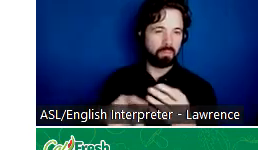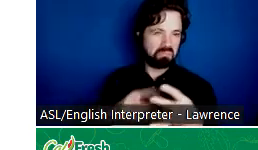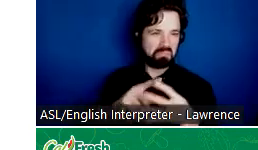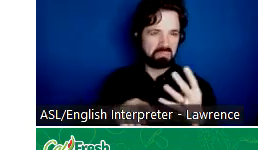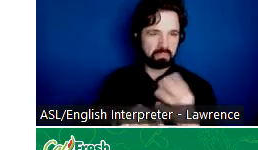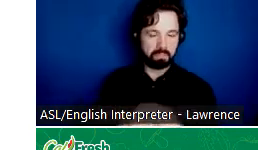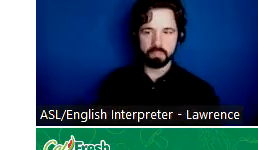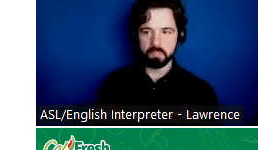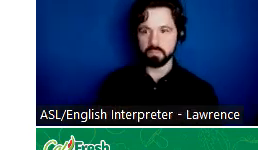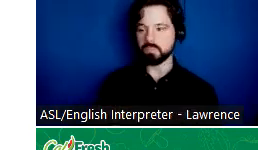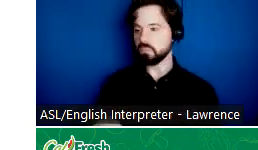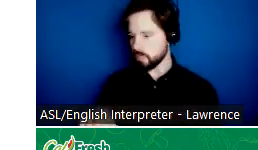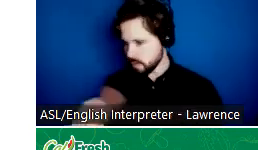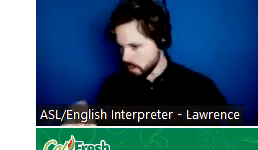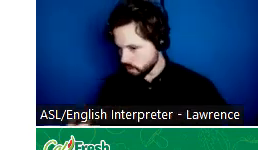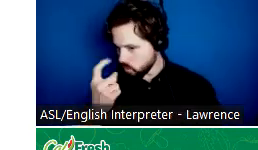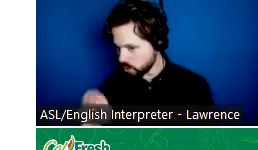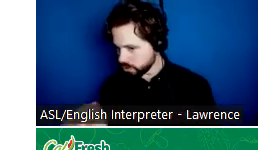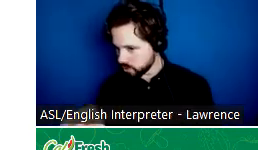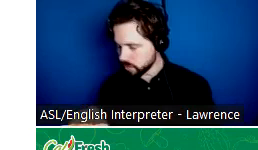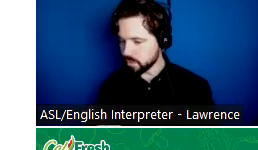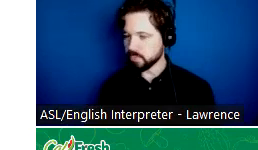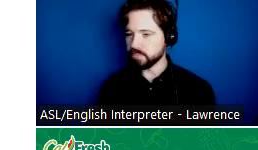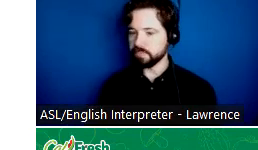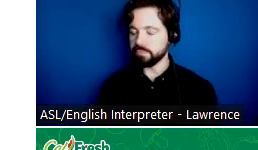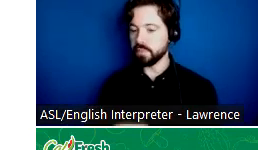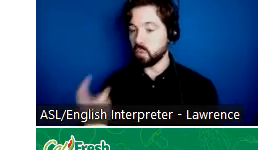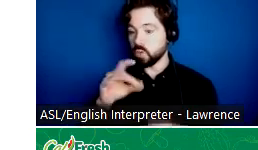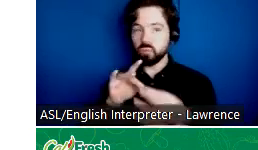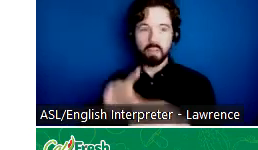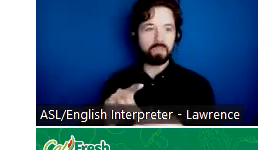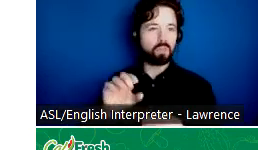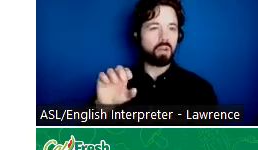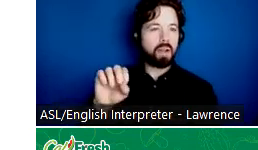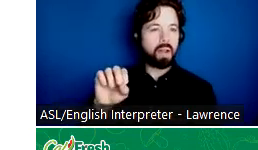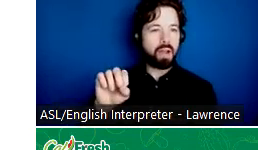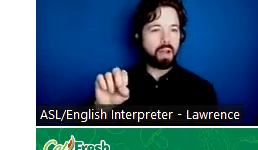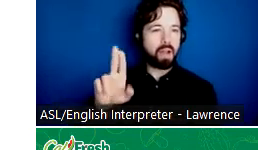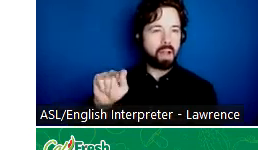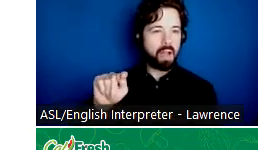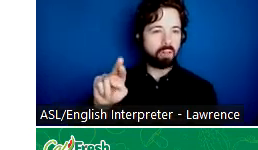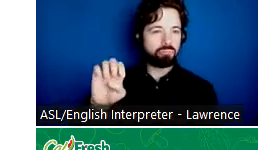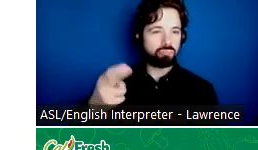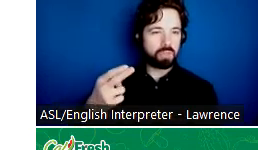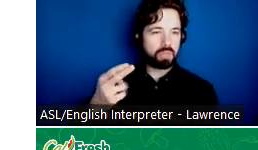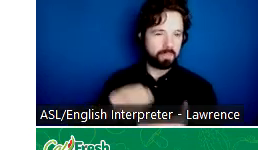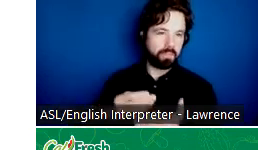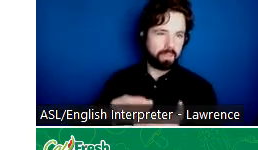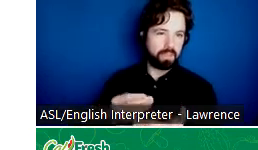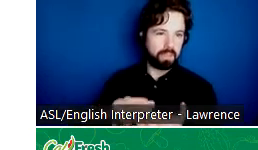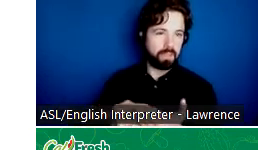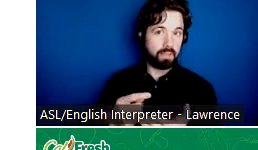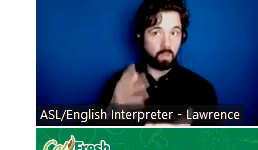And I see another question regarding outreach funding, if there will be funding available for future